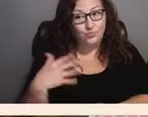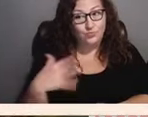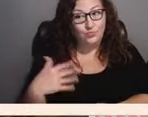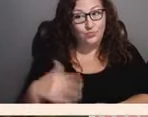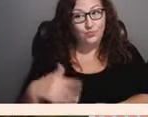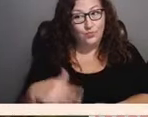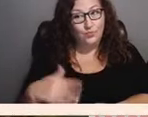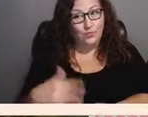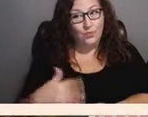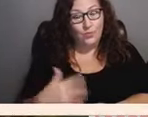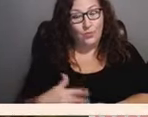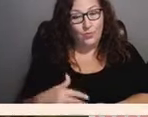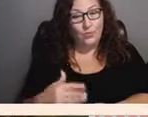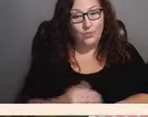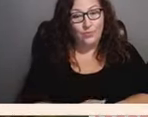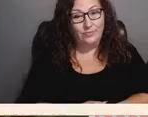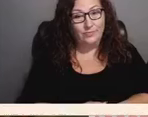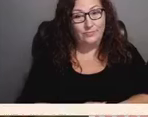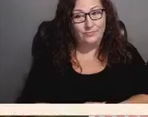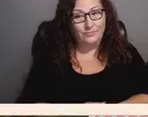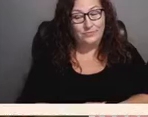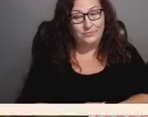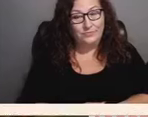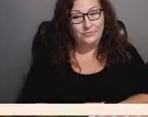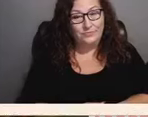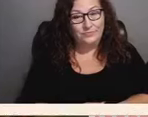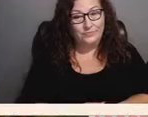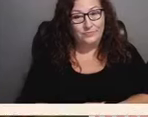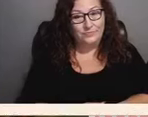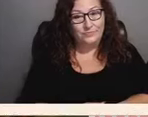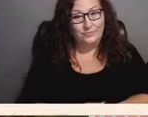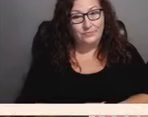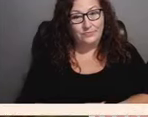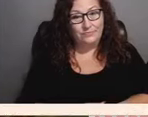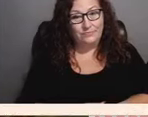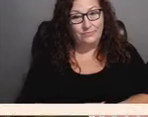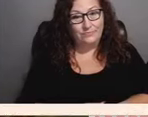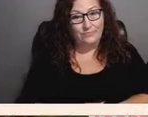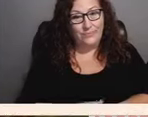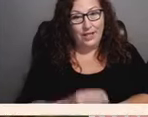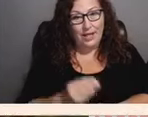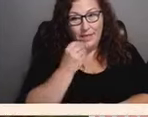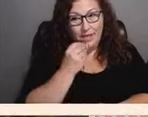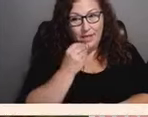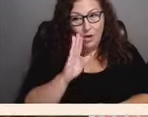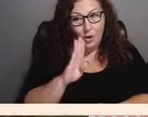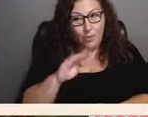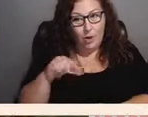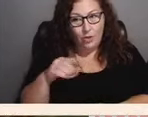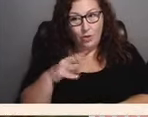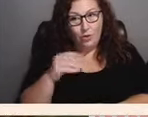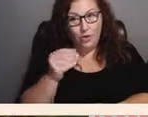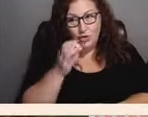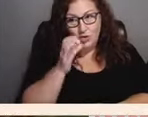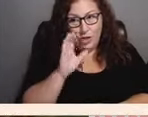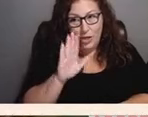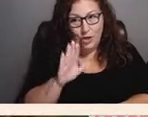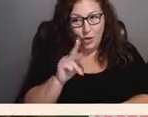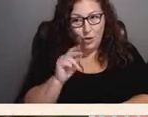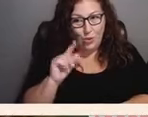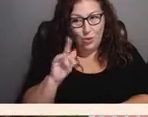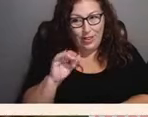I'm down your street and eating a little bit of your barbecue and drinking a little bit of your Kool-Aid now.